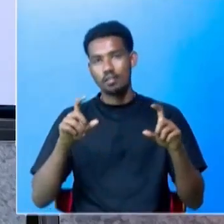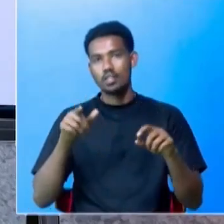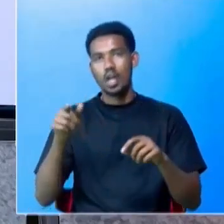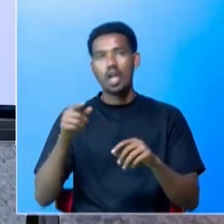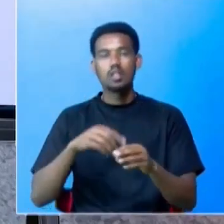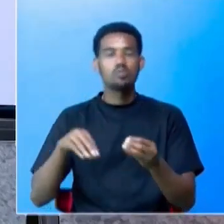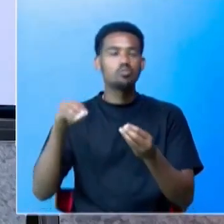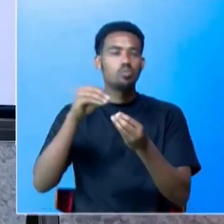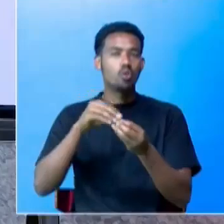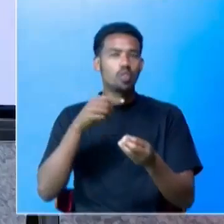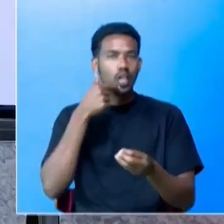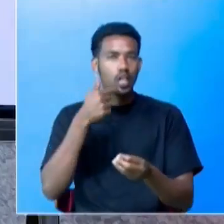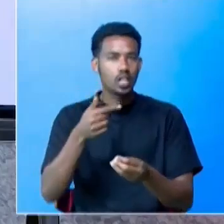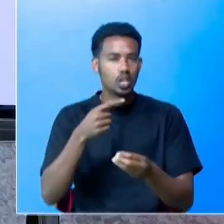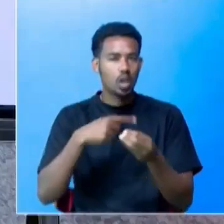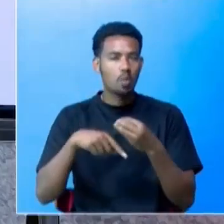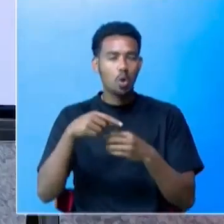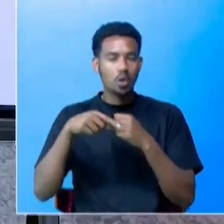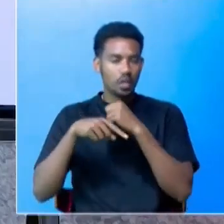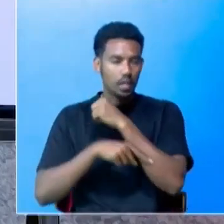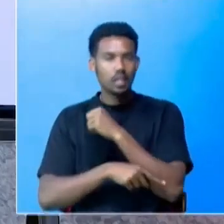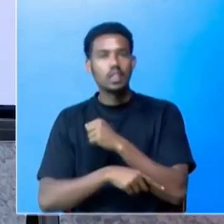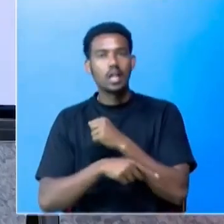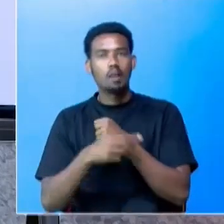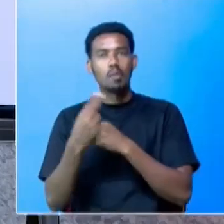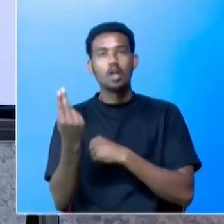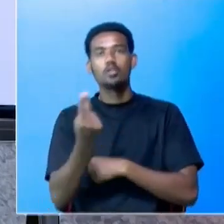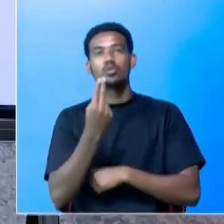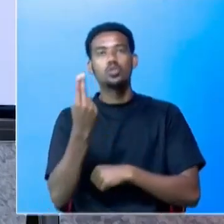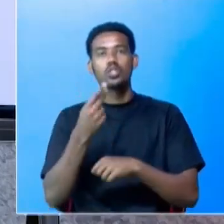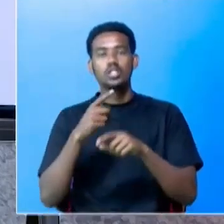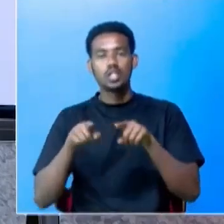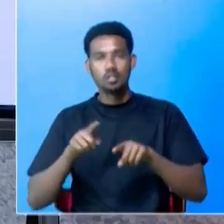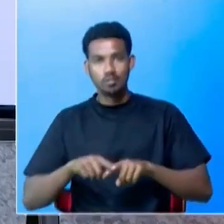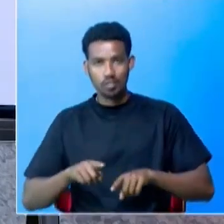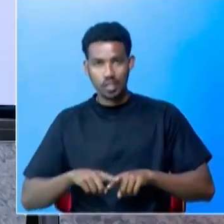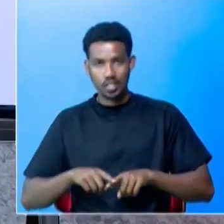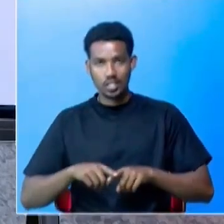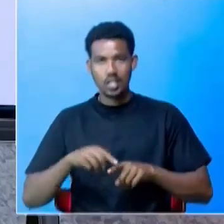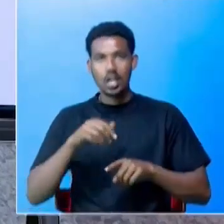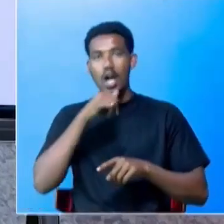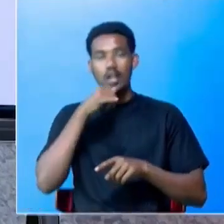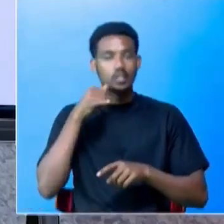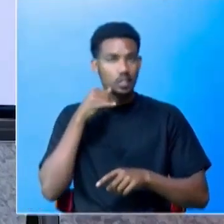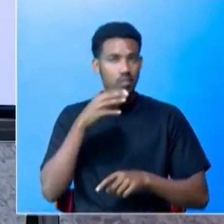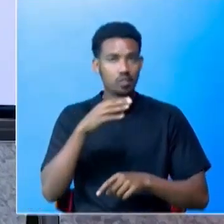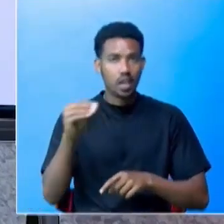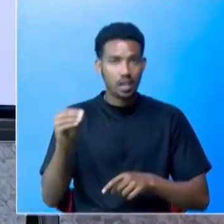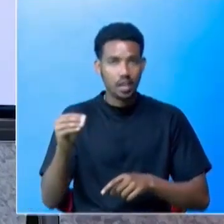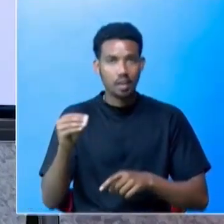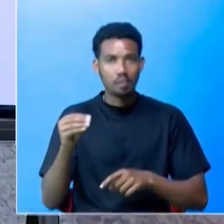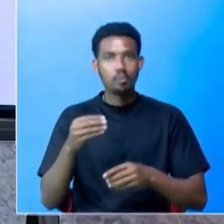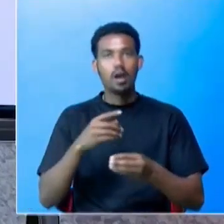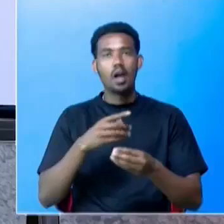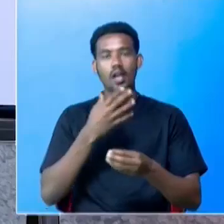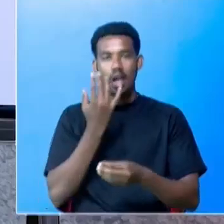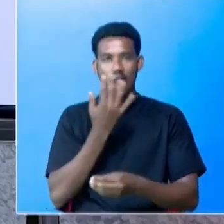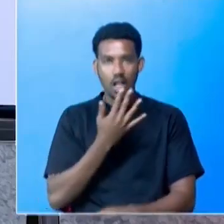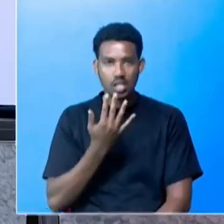more telling you about and detail by using different adjectives by